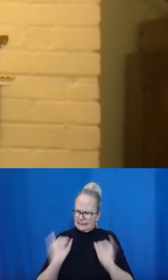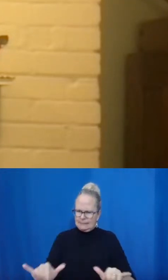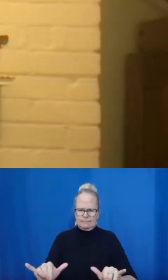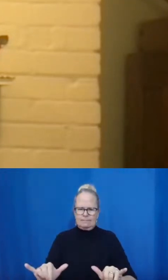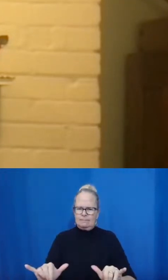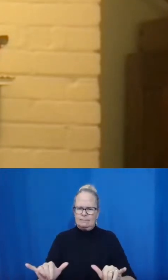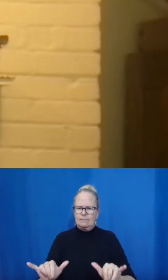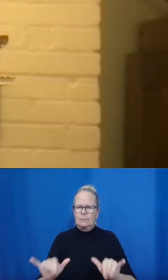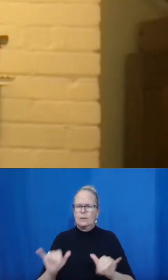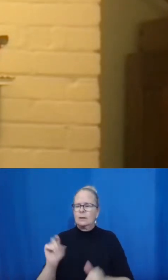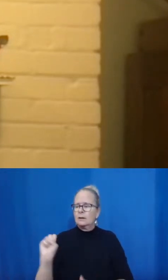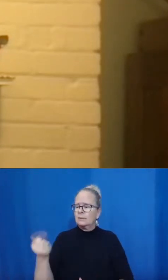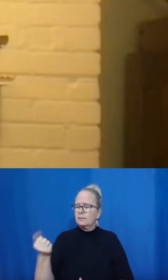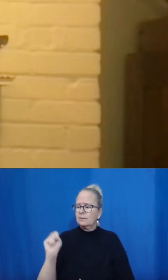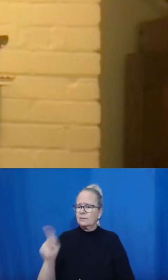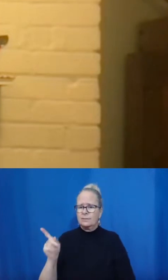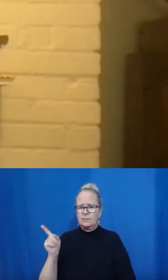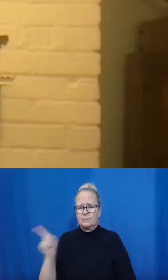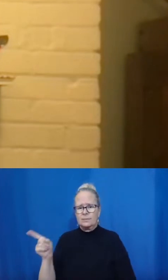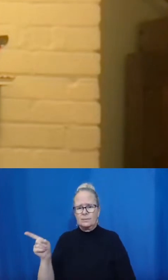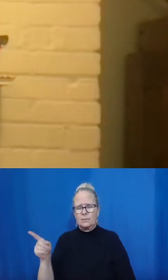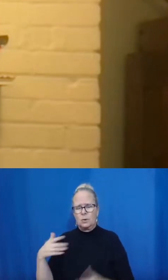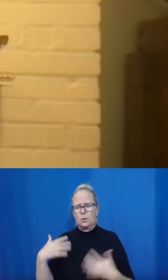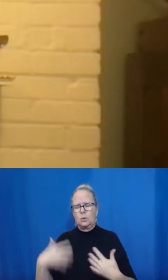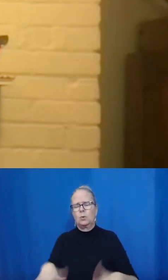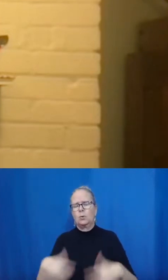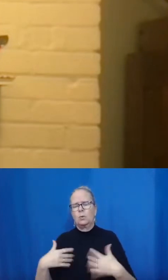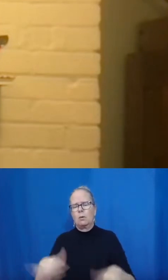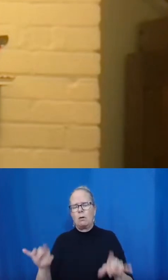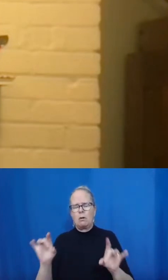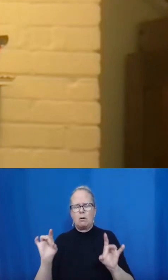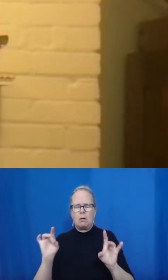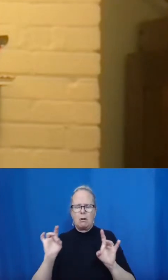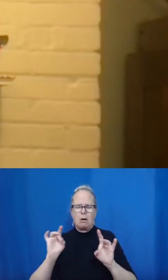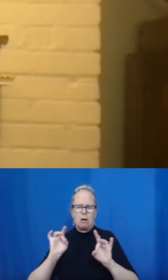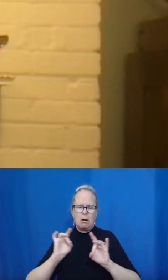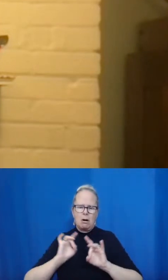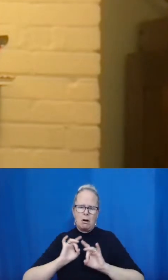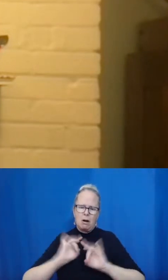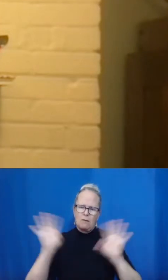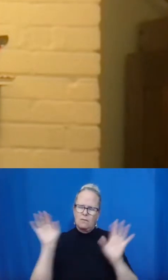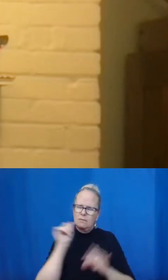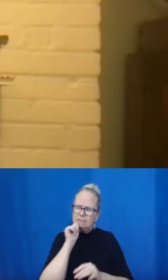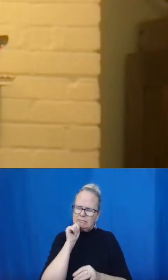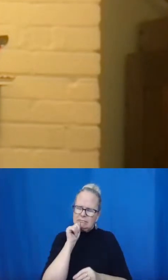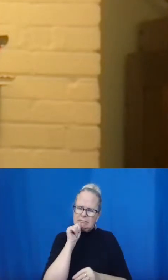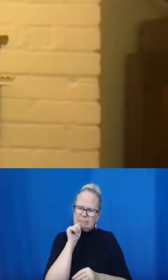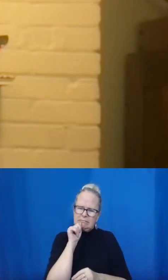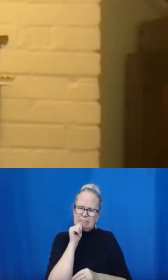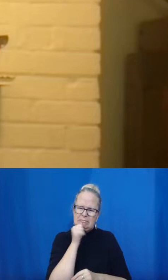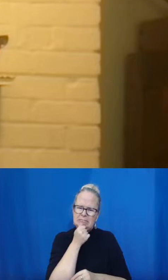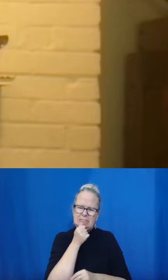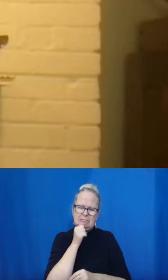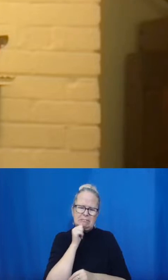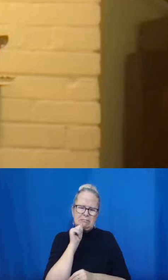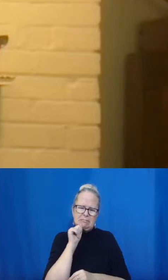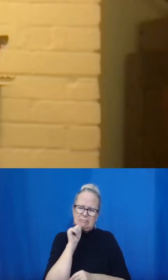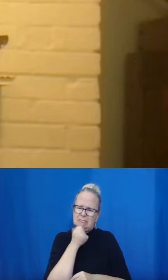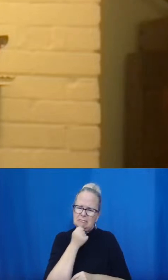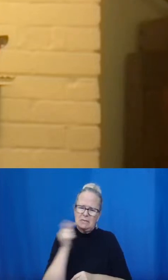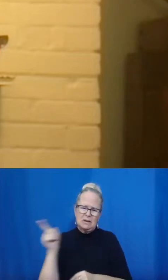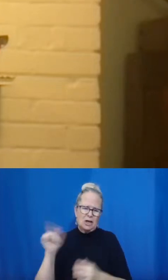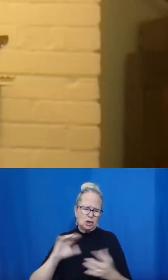that our neighbors to the east in Saskatchewan are tragically suffering from